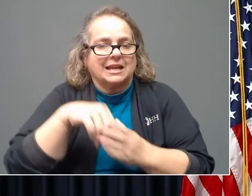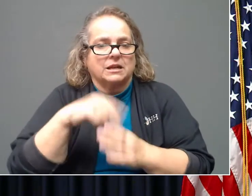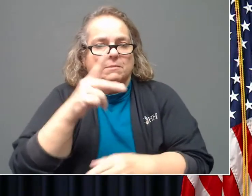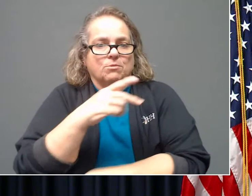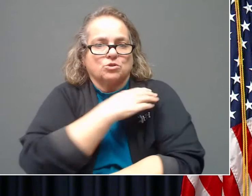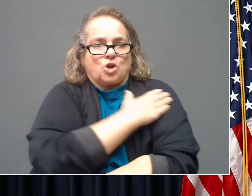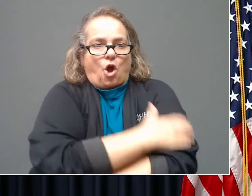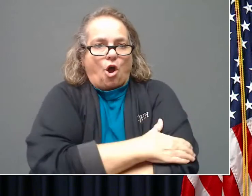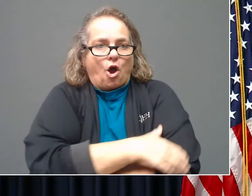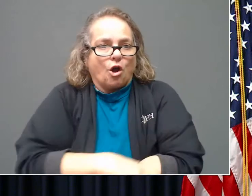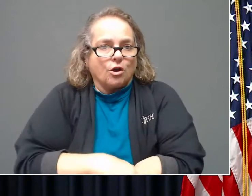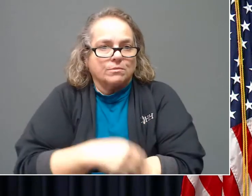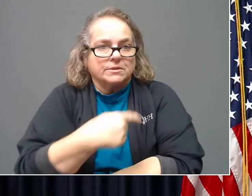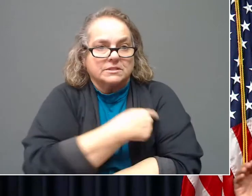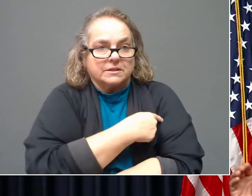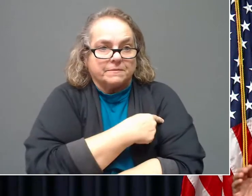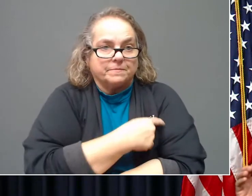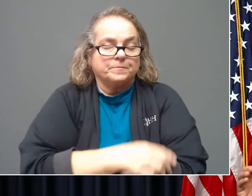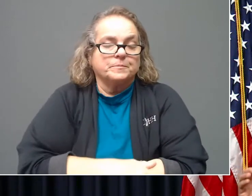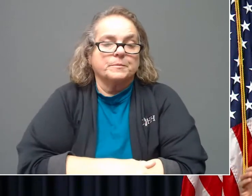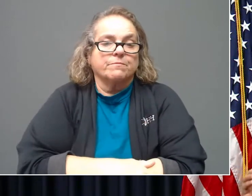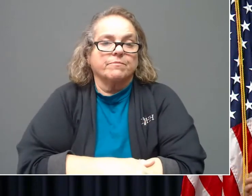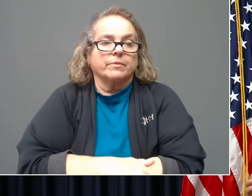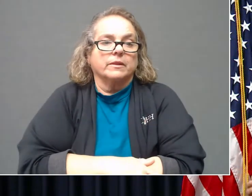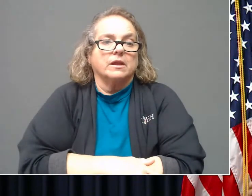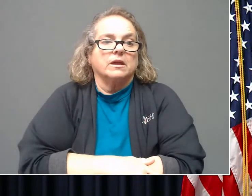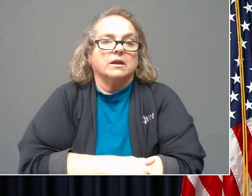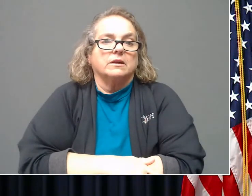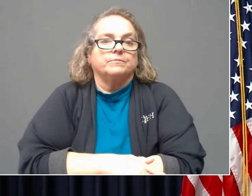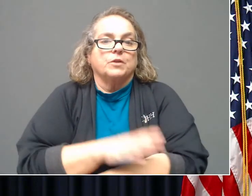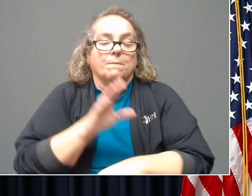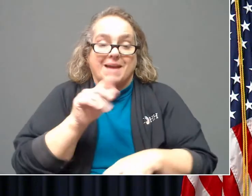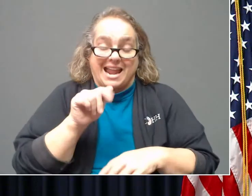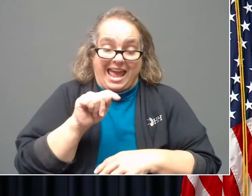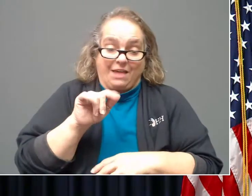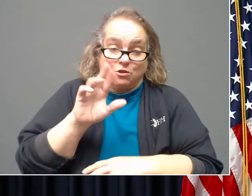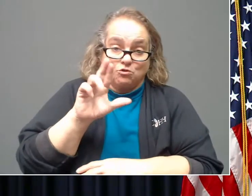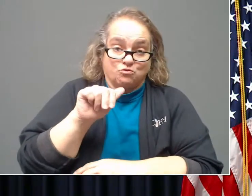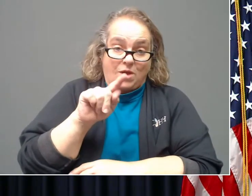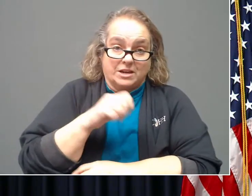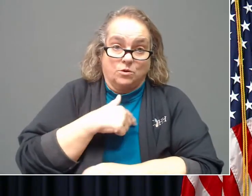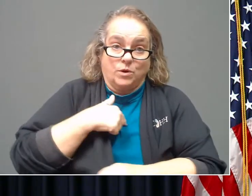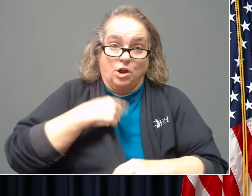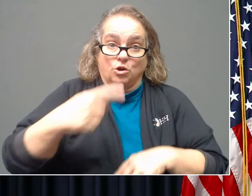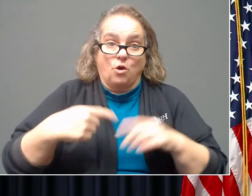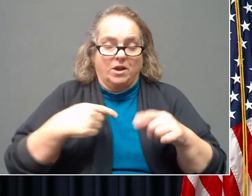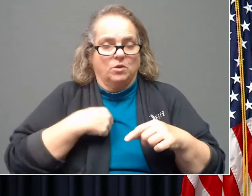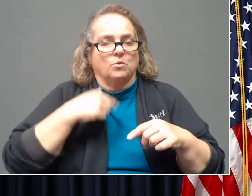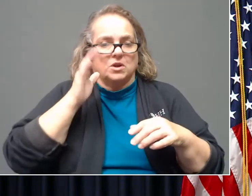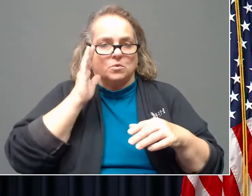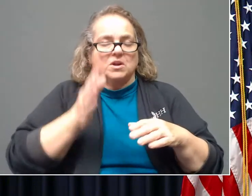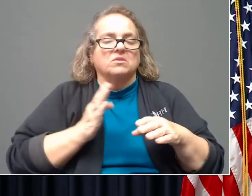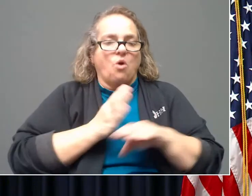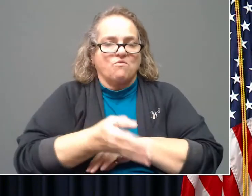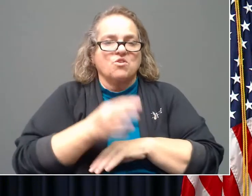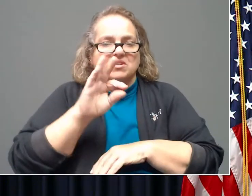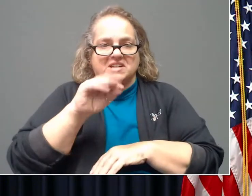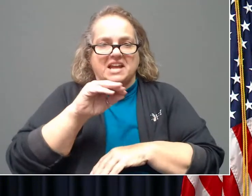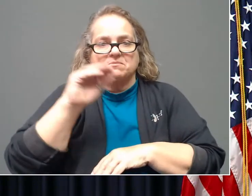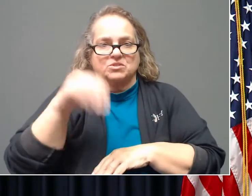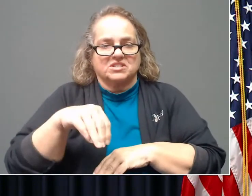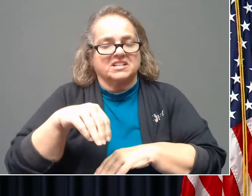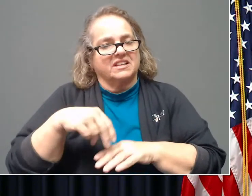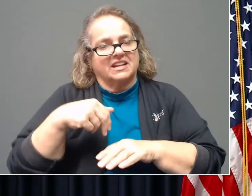accountability. But I can tell you, based on the rate that we are going at, we're going to exceed 90% here in the next couple